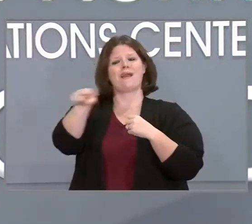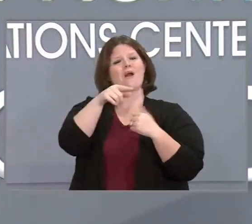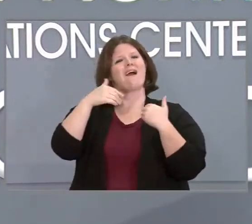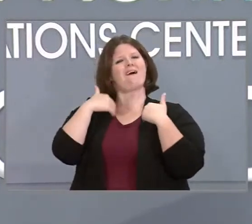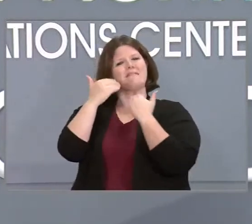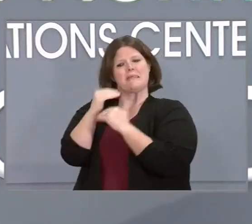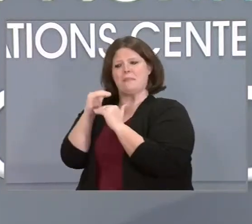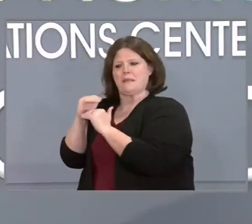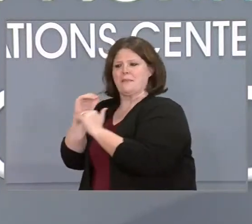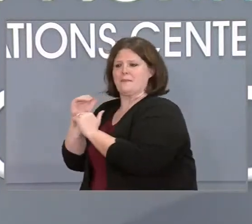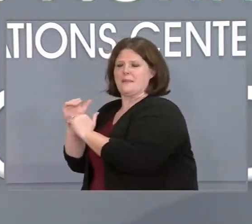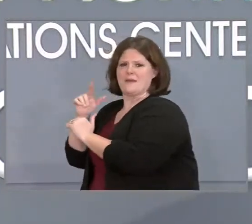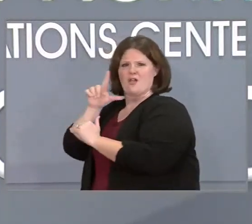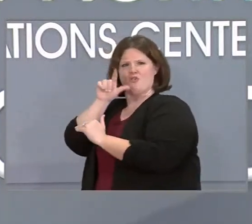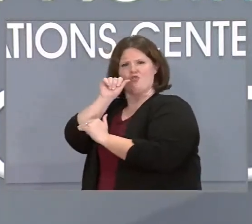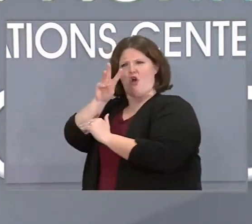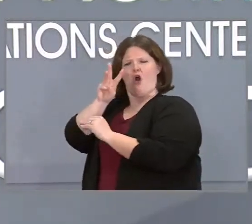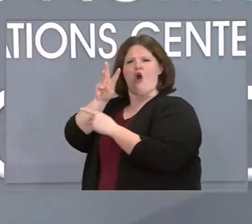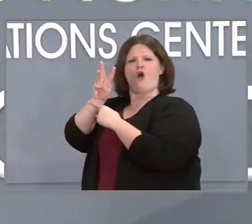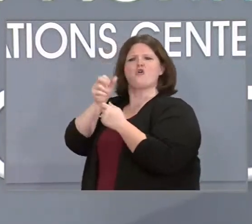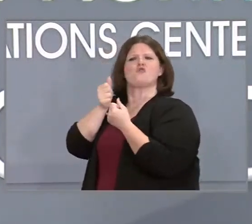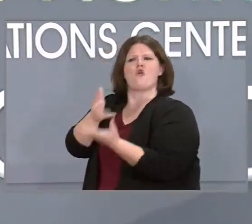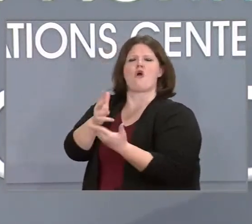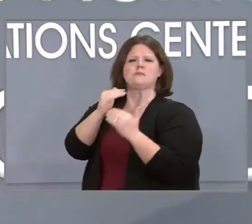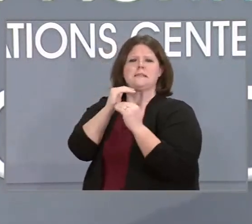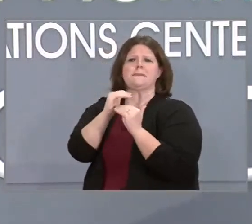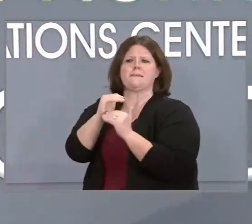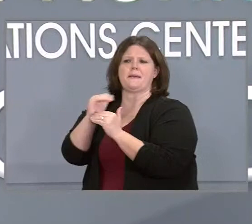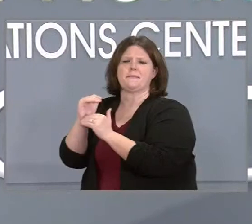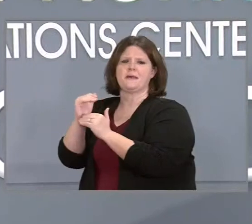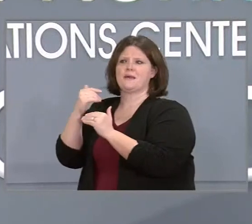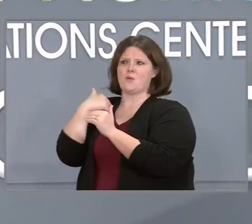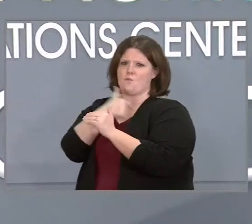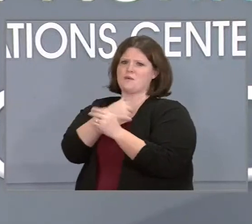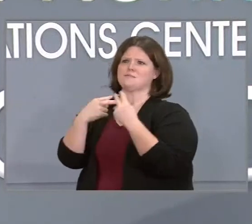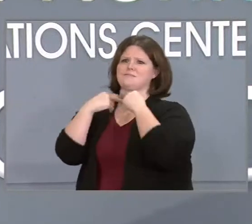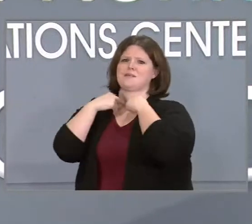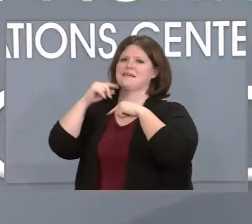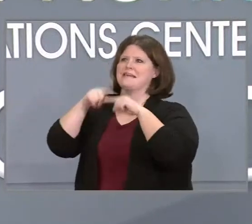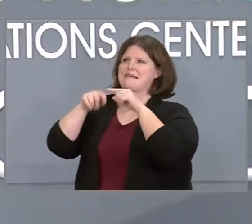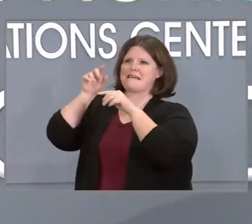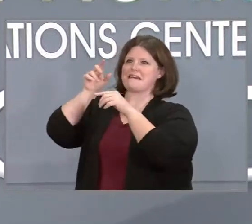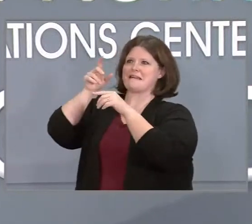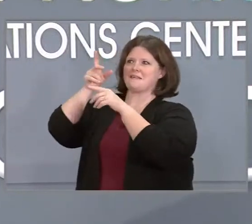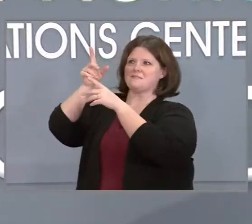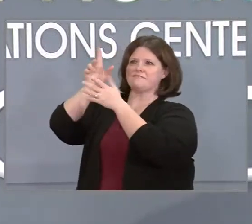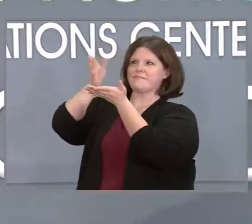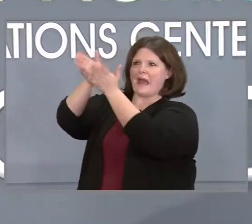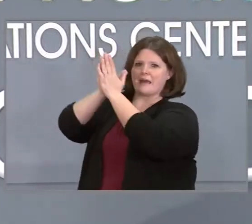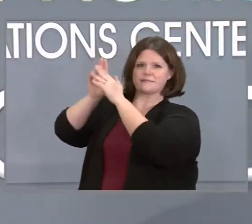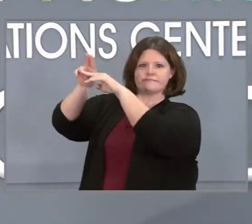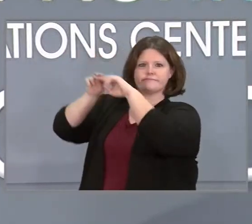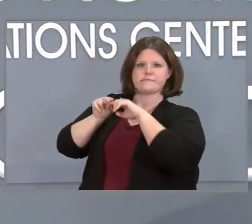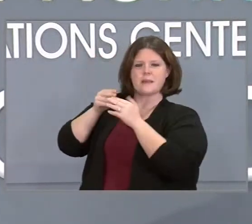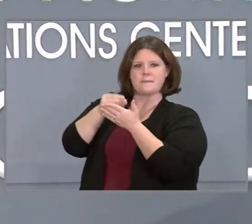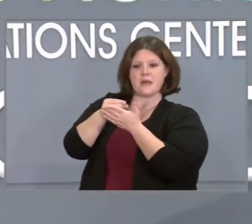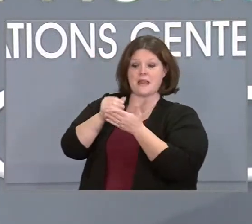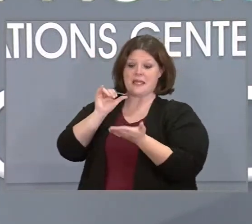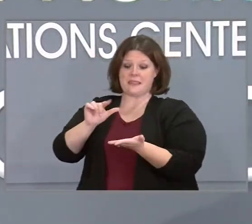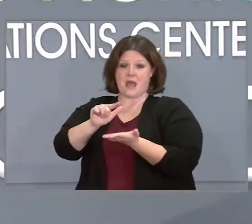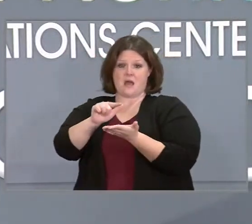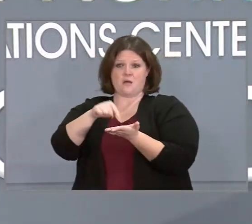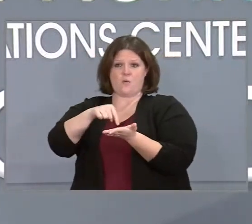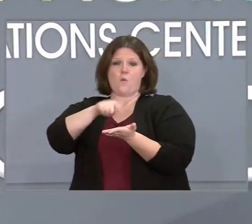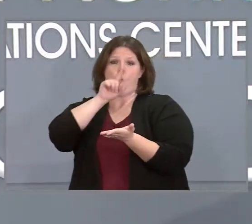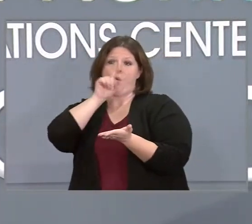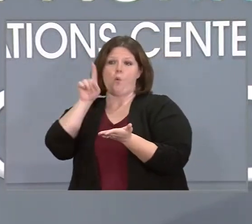not do under the law and helping us draw down funds. So that's still an important part of the process. Last one for